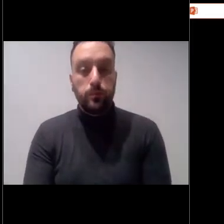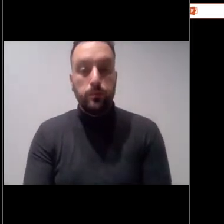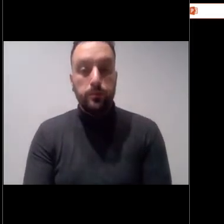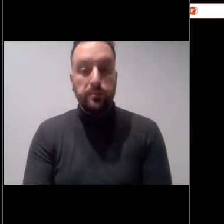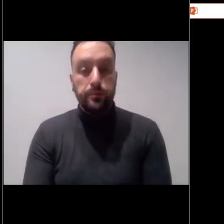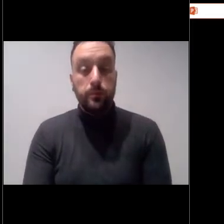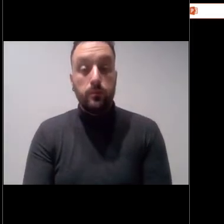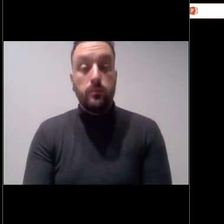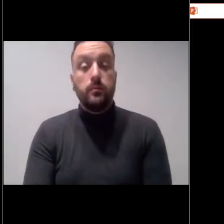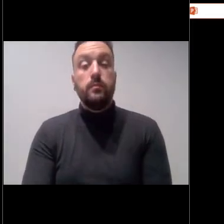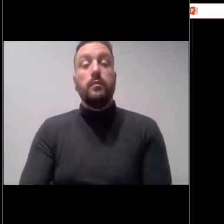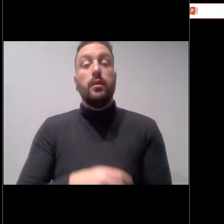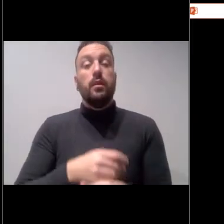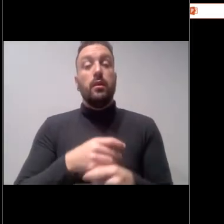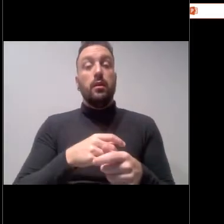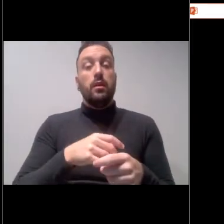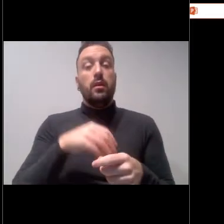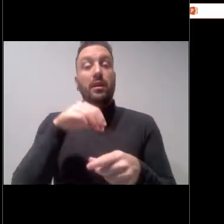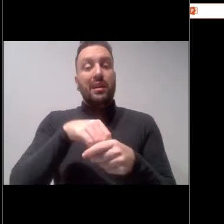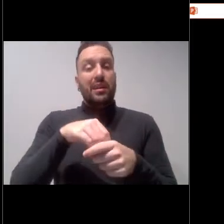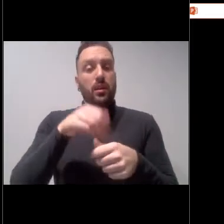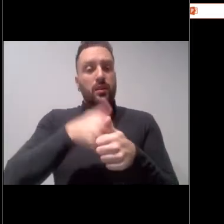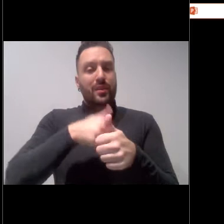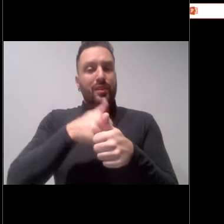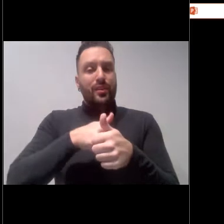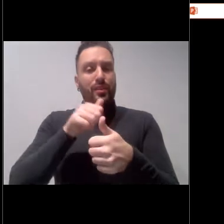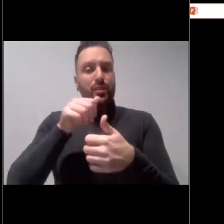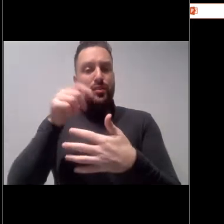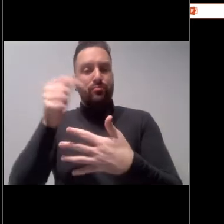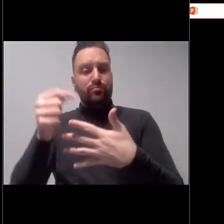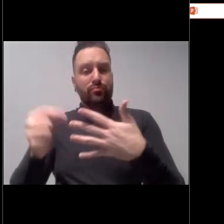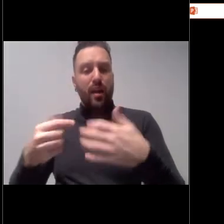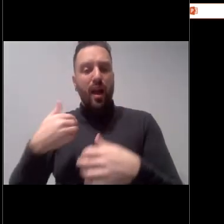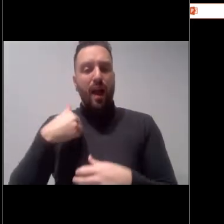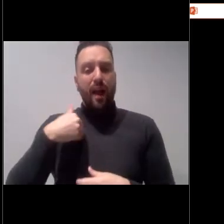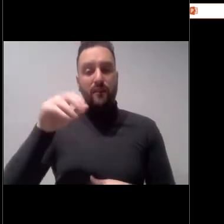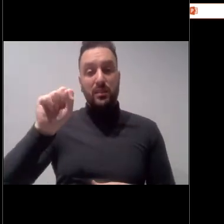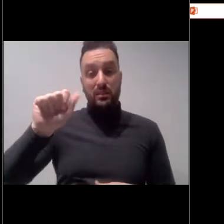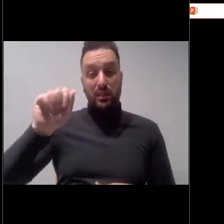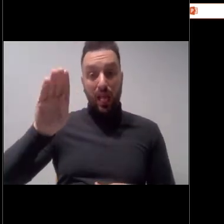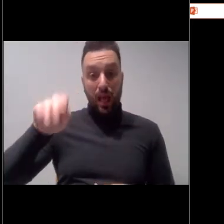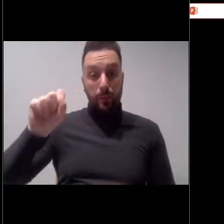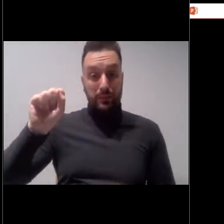In each collection, there are also SLAB-SERIF and SANS-SERIF fonts.